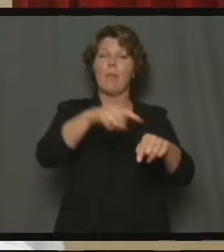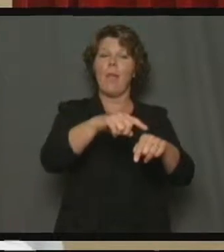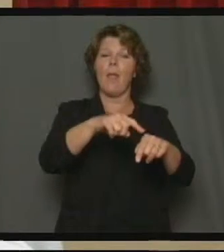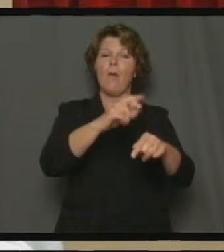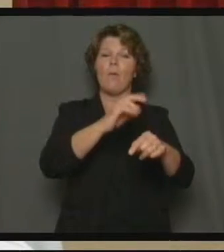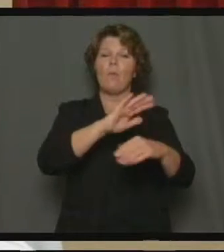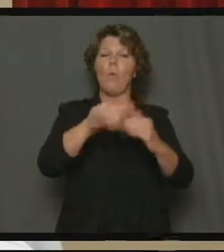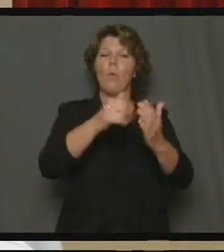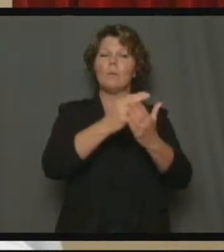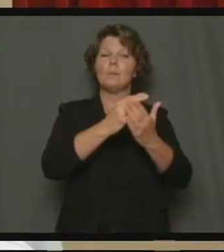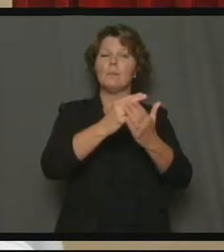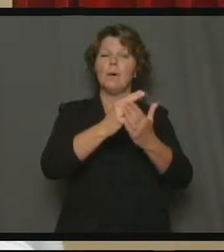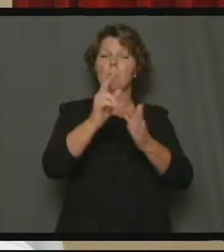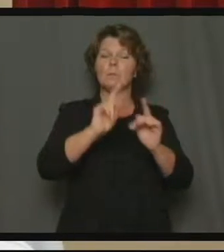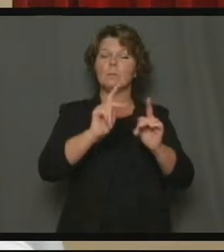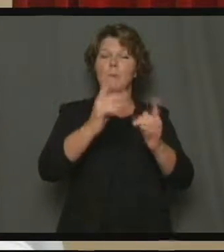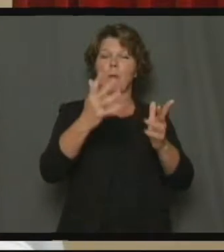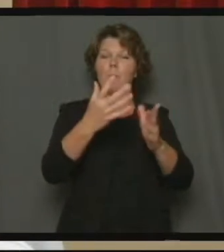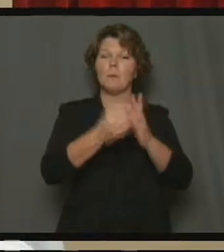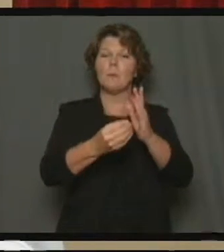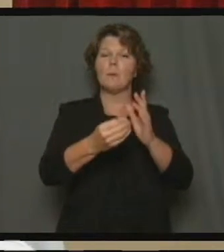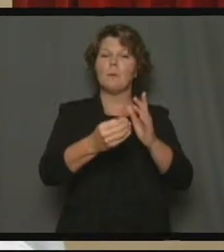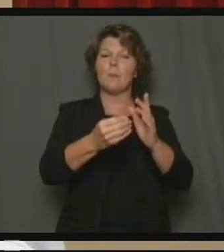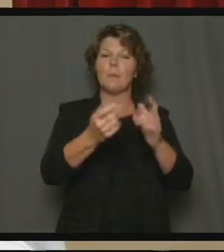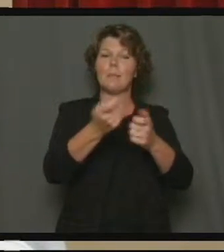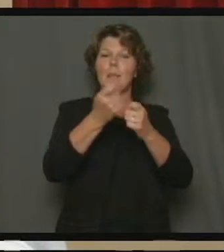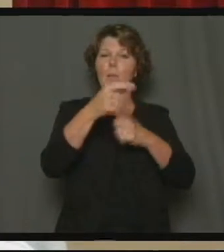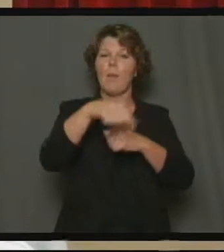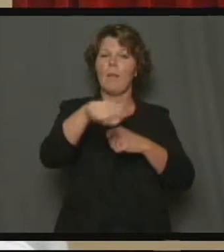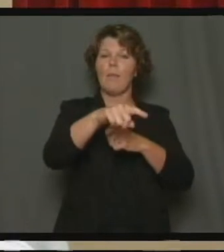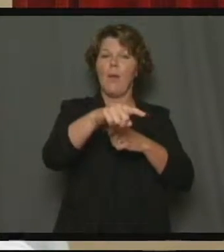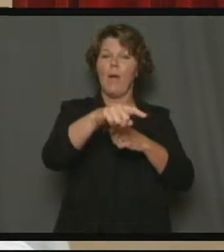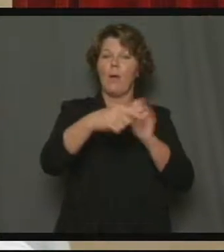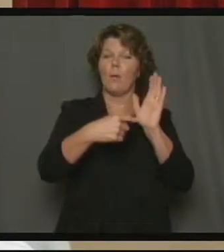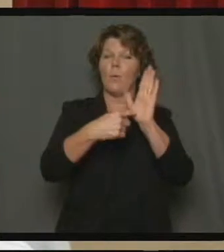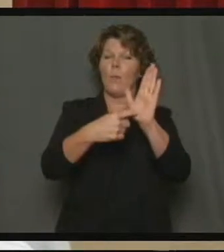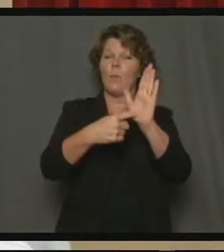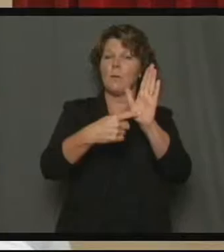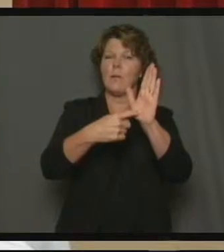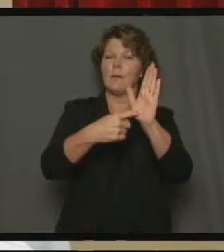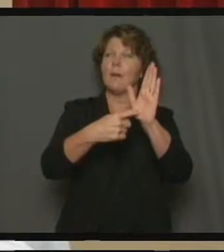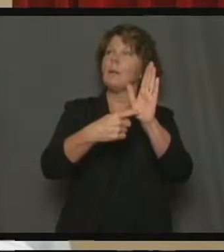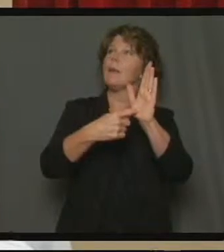But nonetheless, it is the same circle.